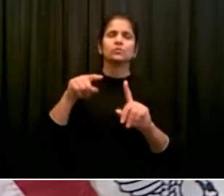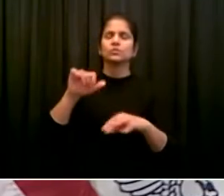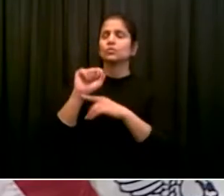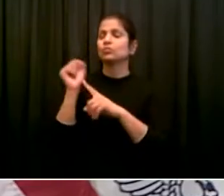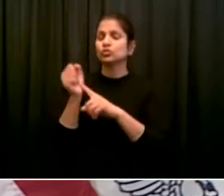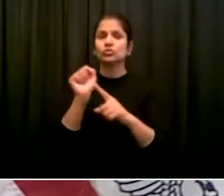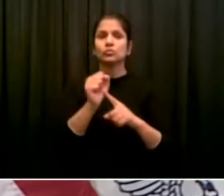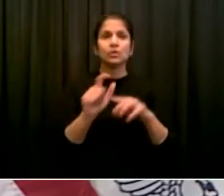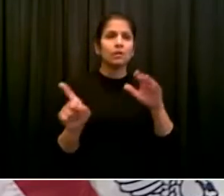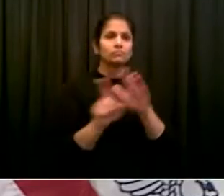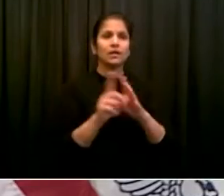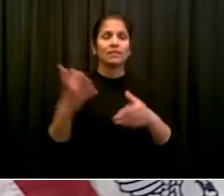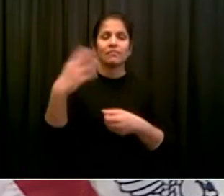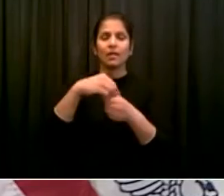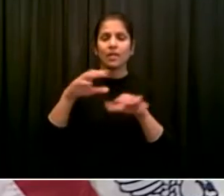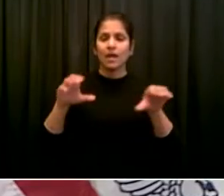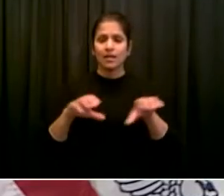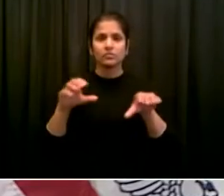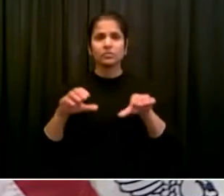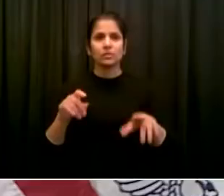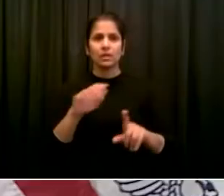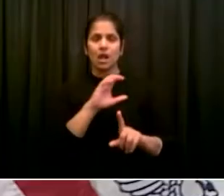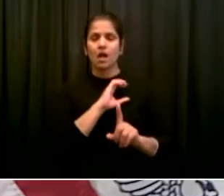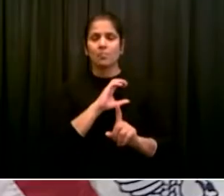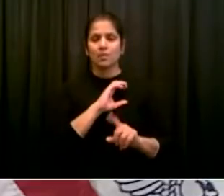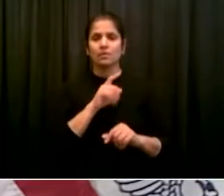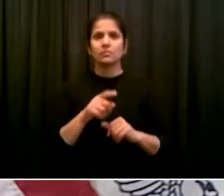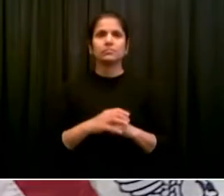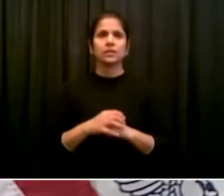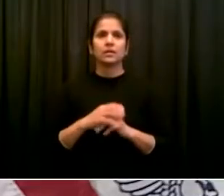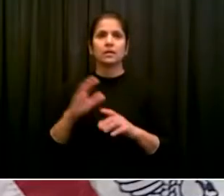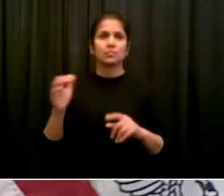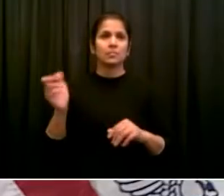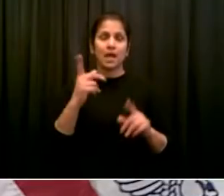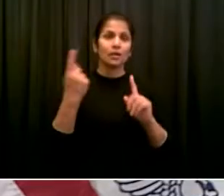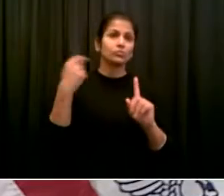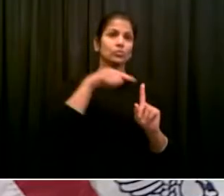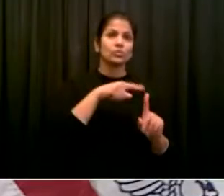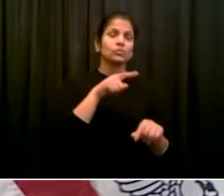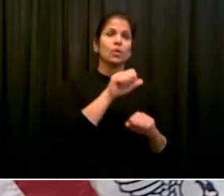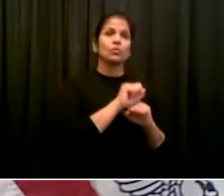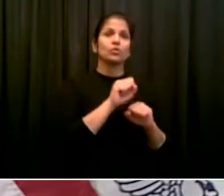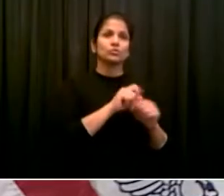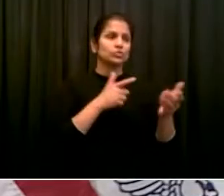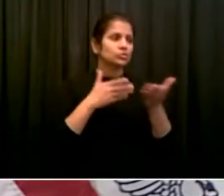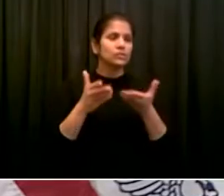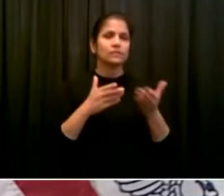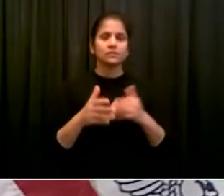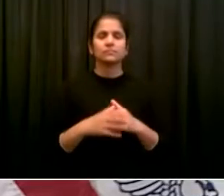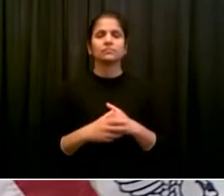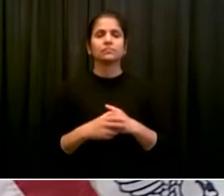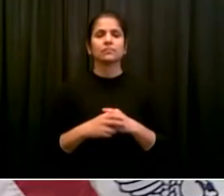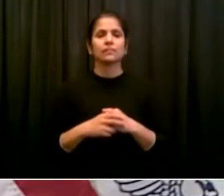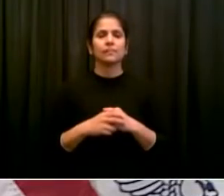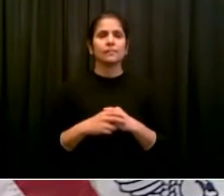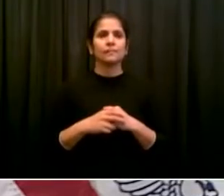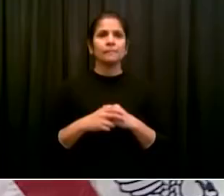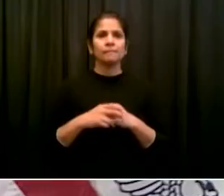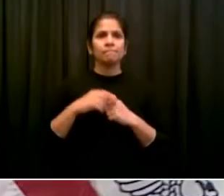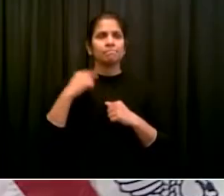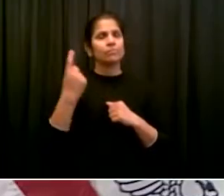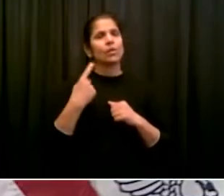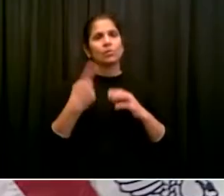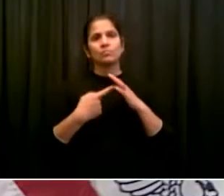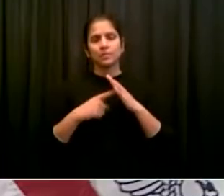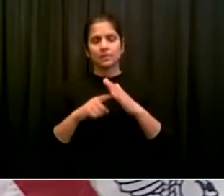duty officers going back to the beginning of their service. So this is just the beginning of what will be a larger release.